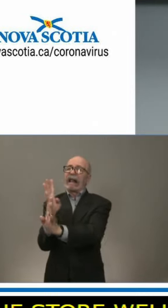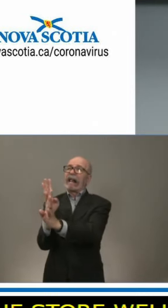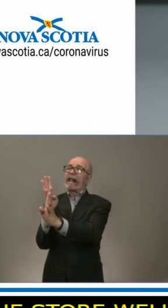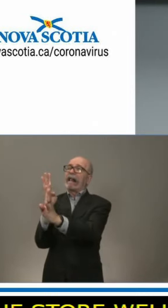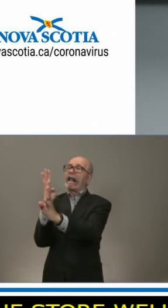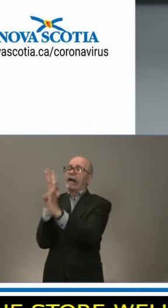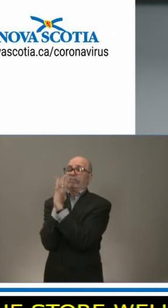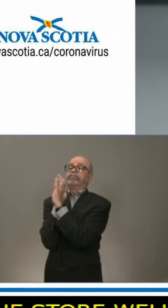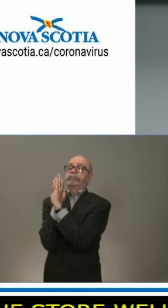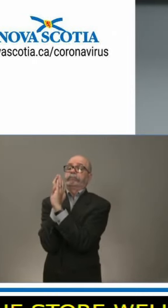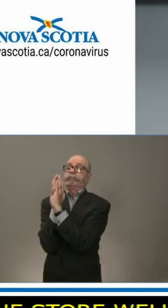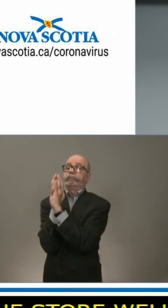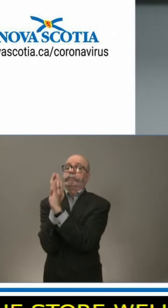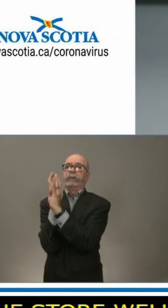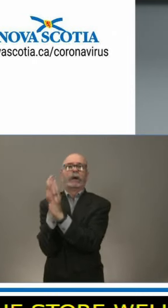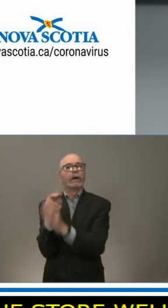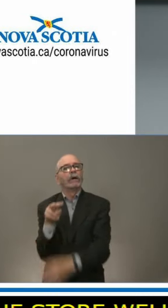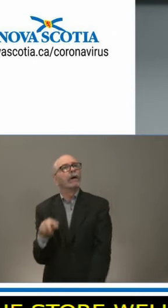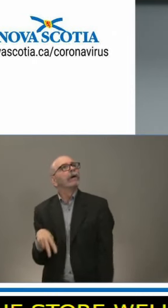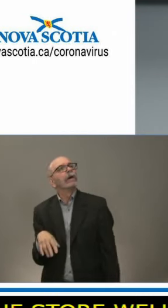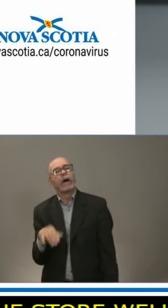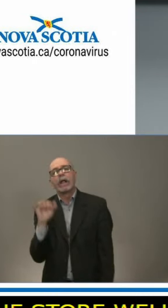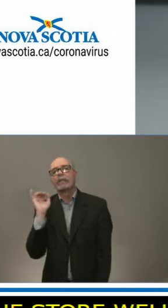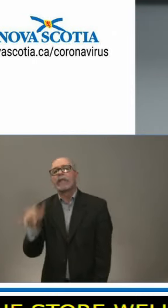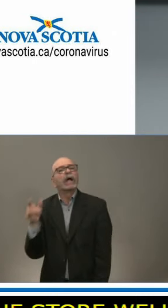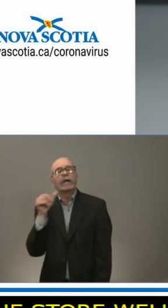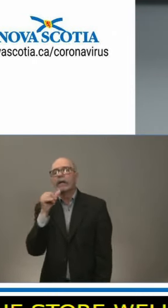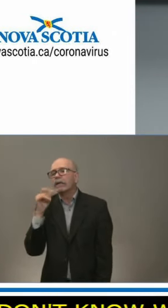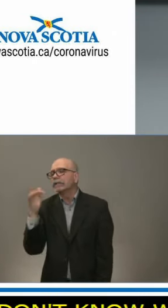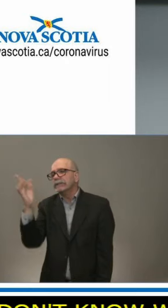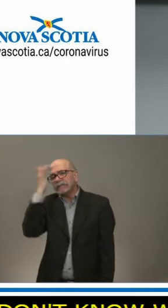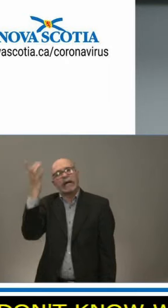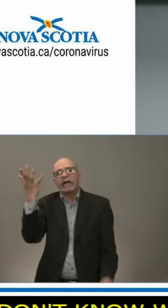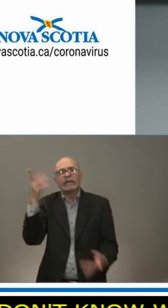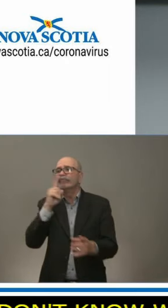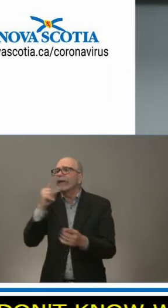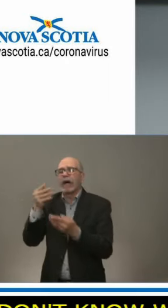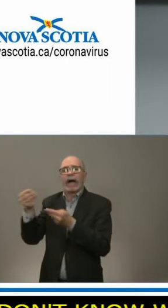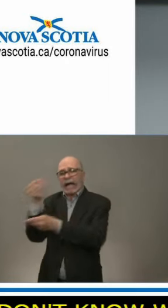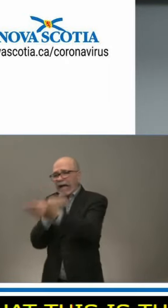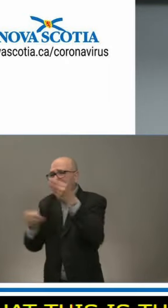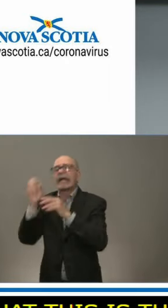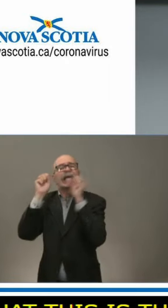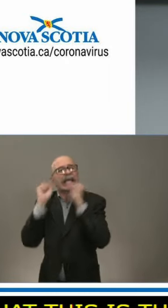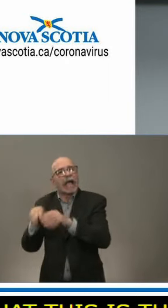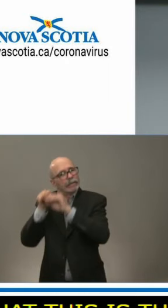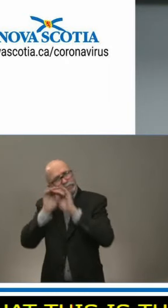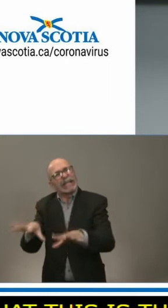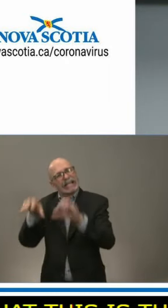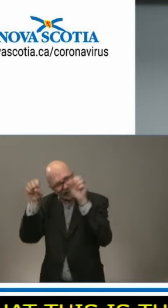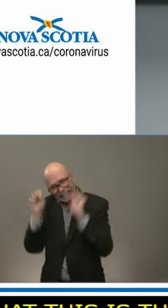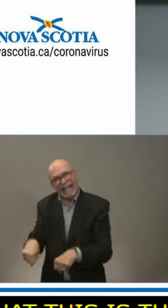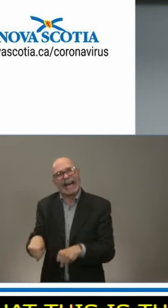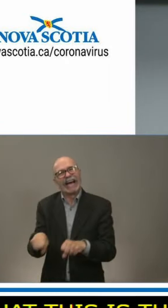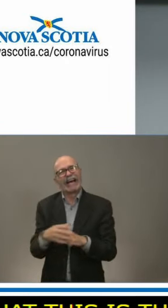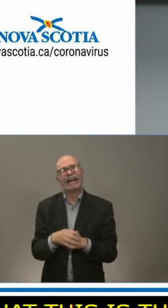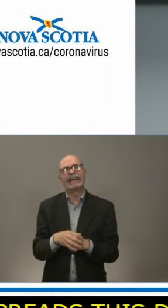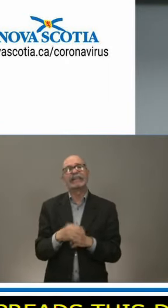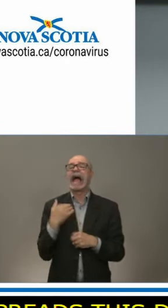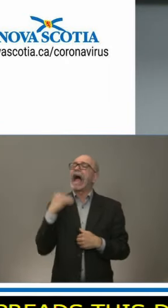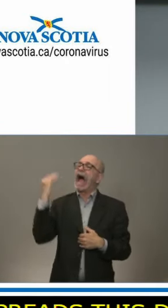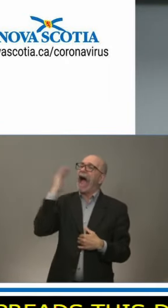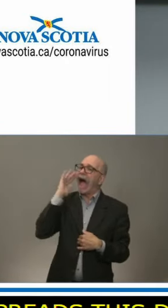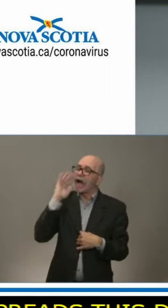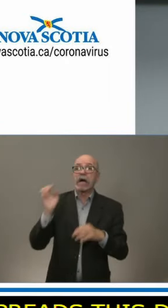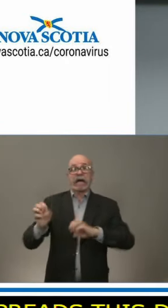that actually easily spreads this disease. I know we're moving into Easter. People are anxious to get groceries,